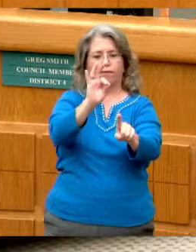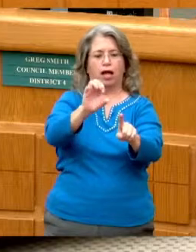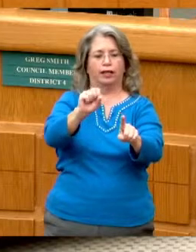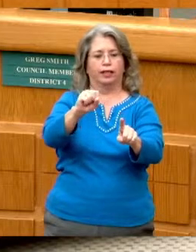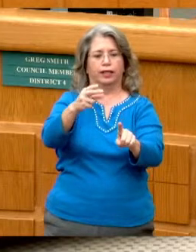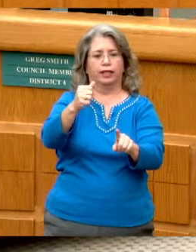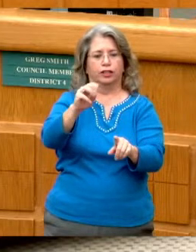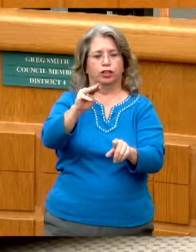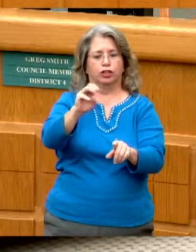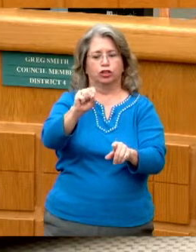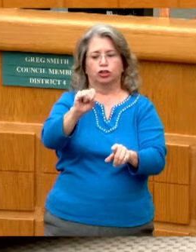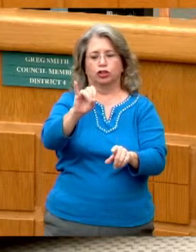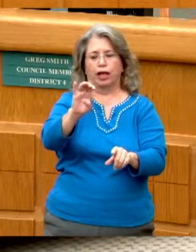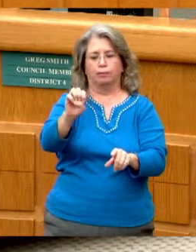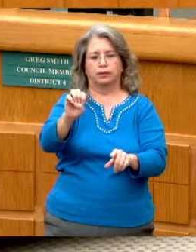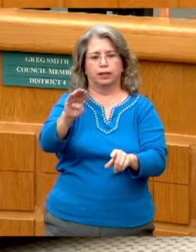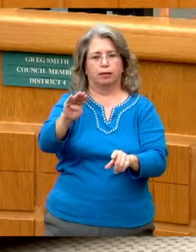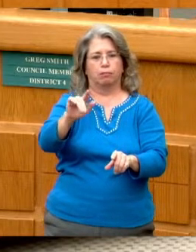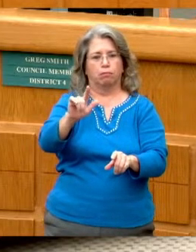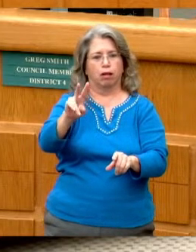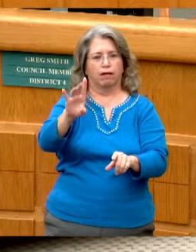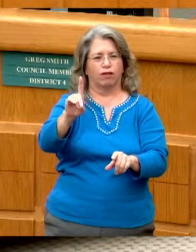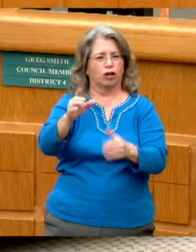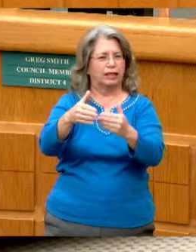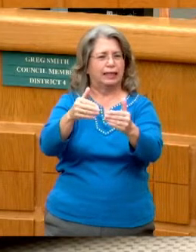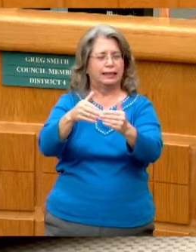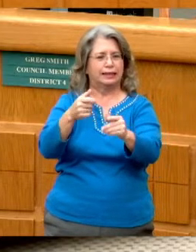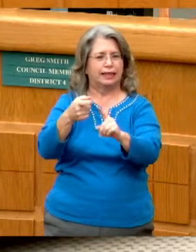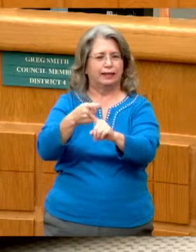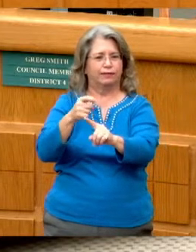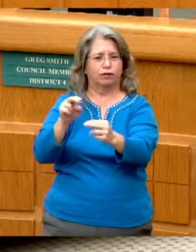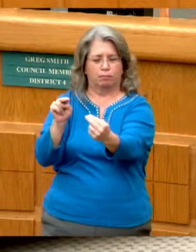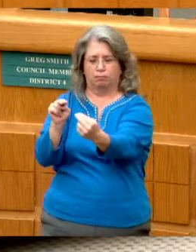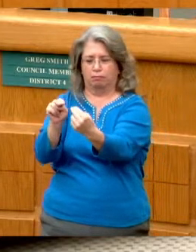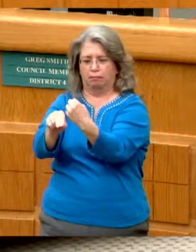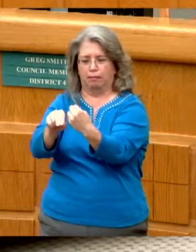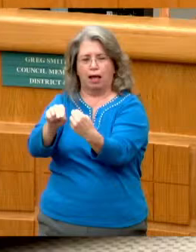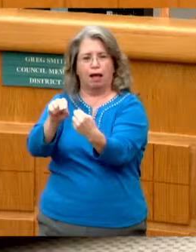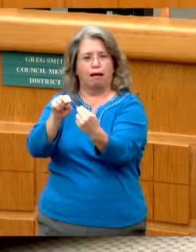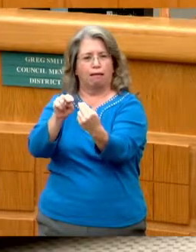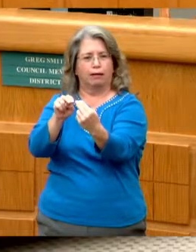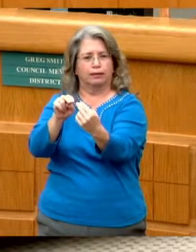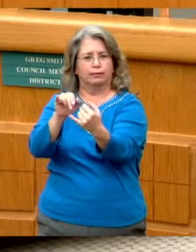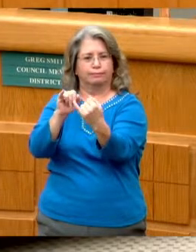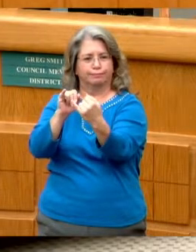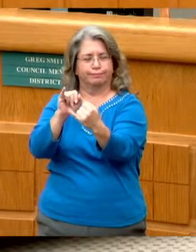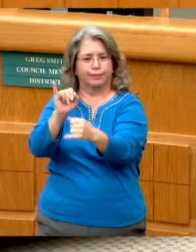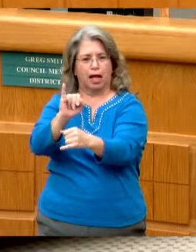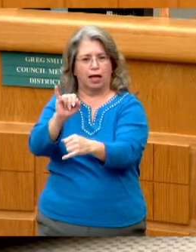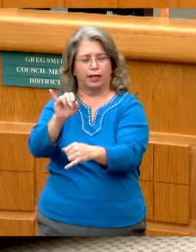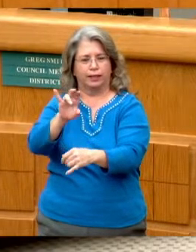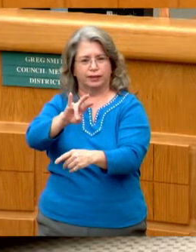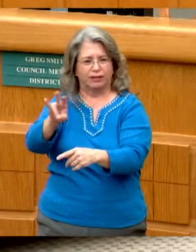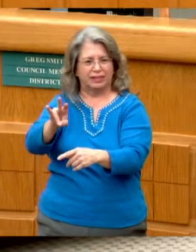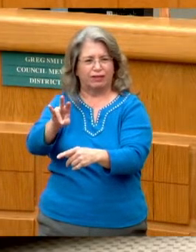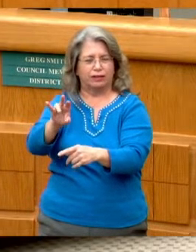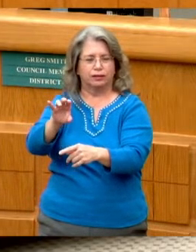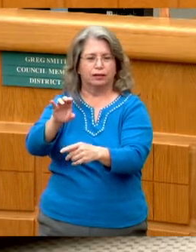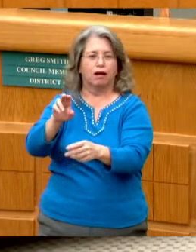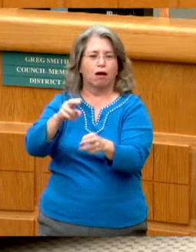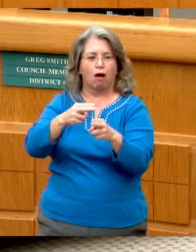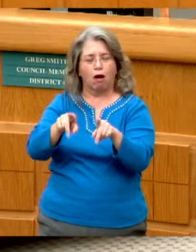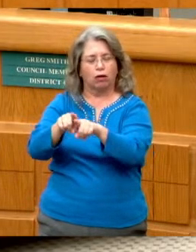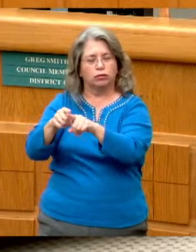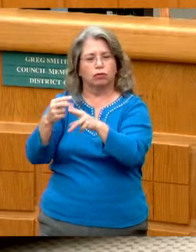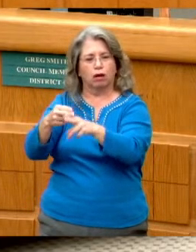Boulevard very easily from the frontage road of Interstate 77, which is also known as 69. And again, this